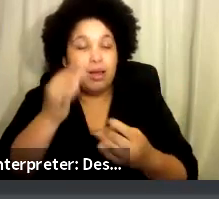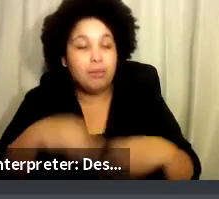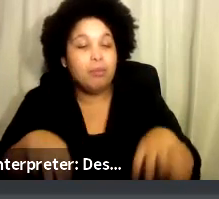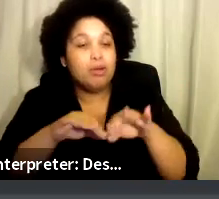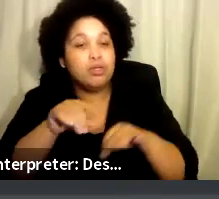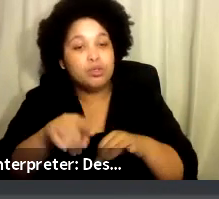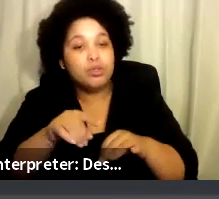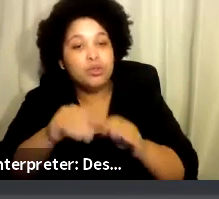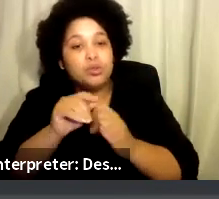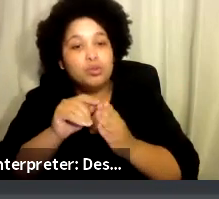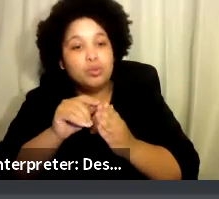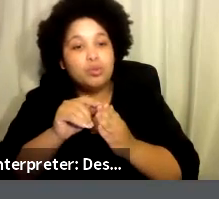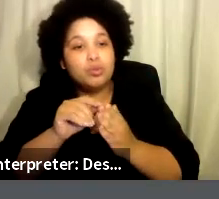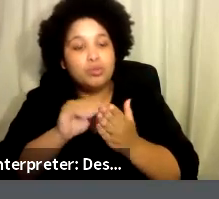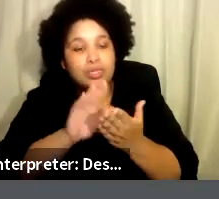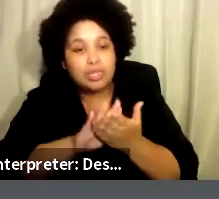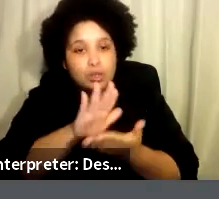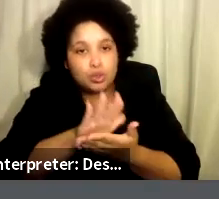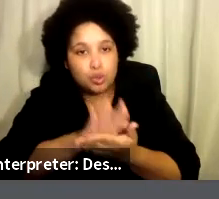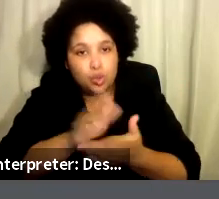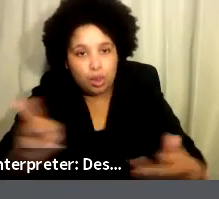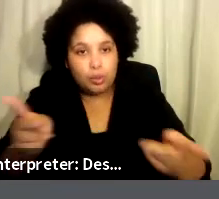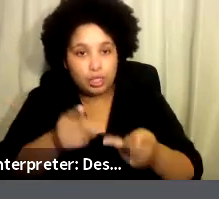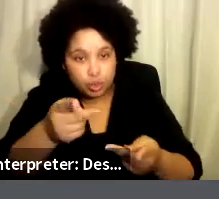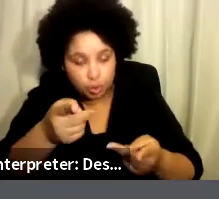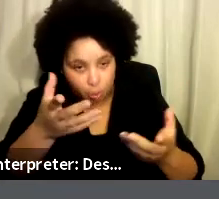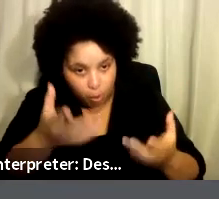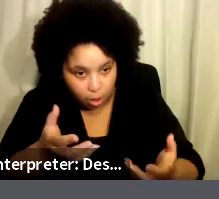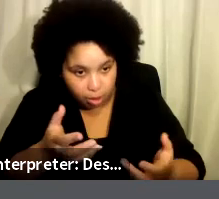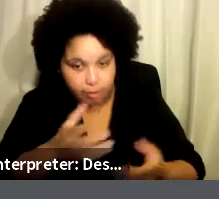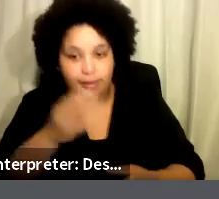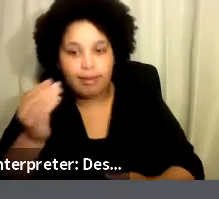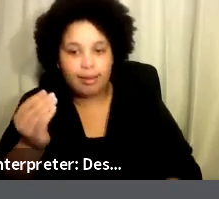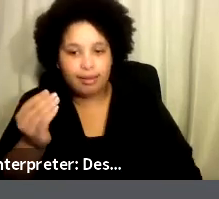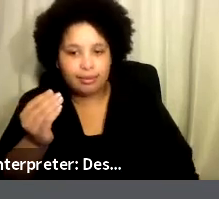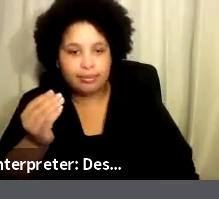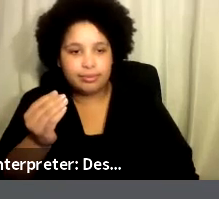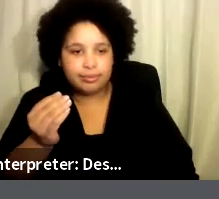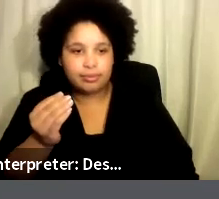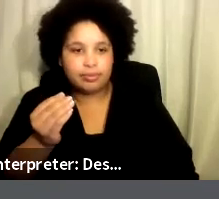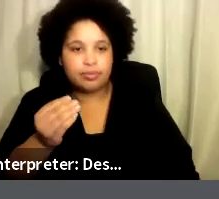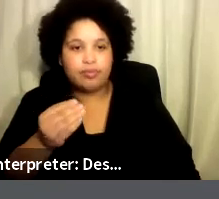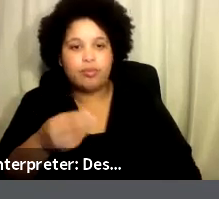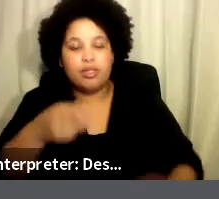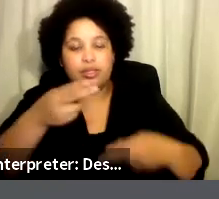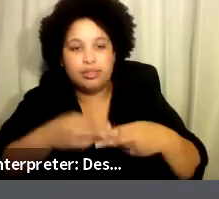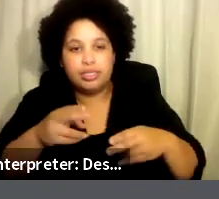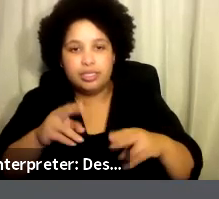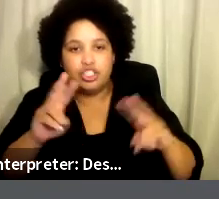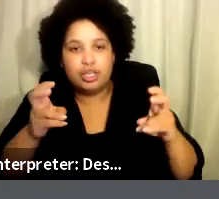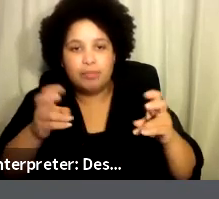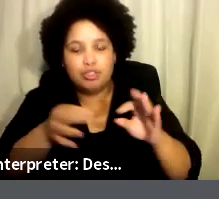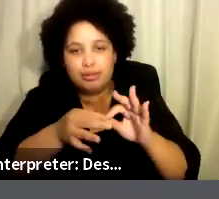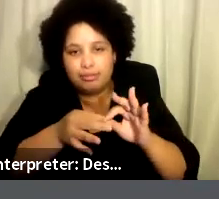make sure you mark the school site that you want and that you label the subject line of your